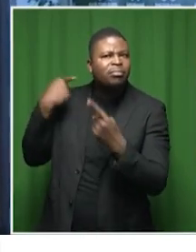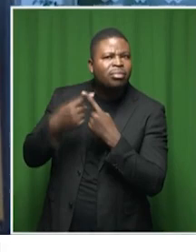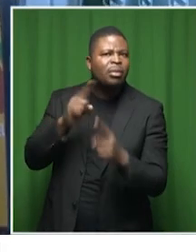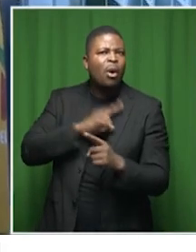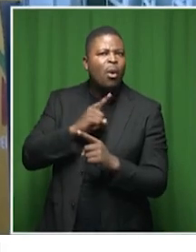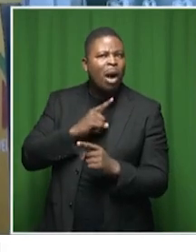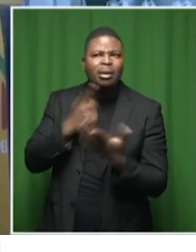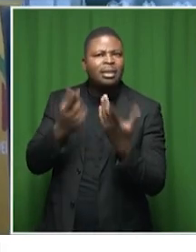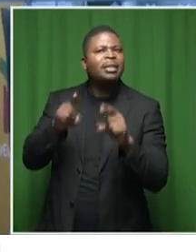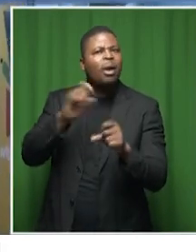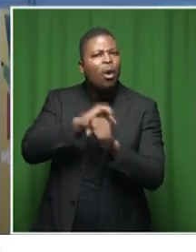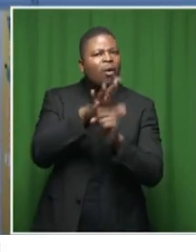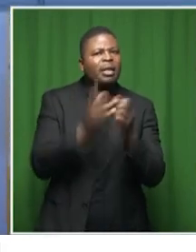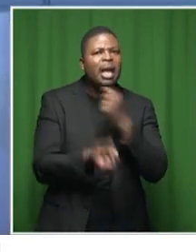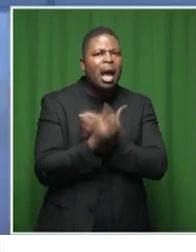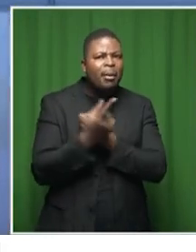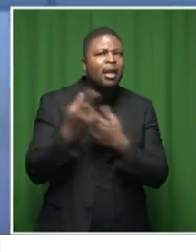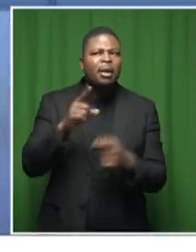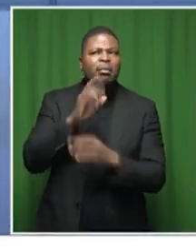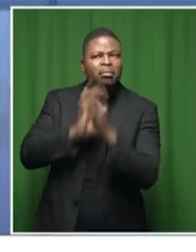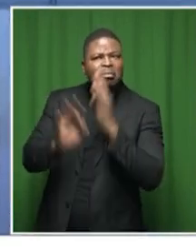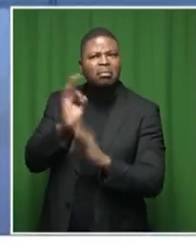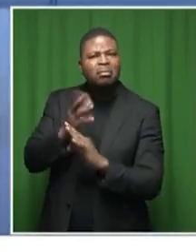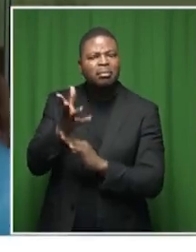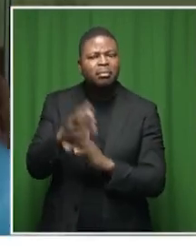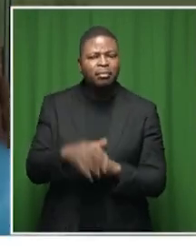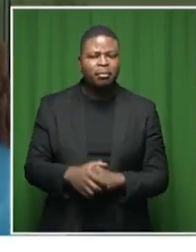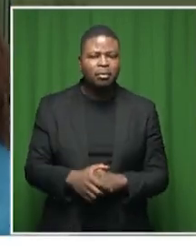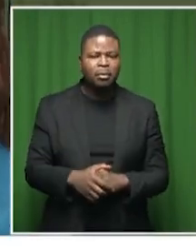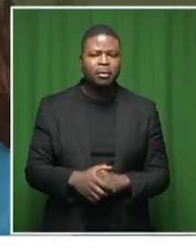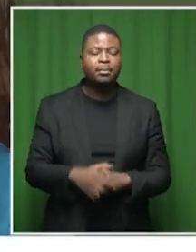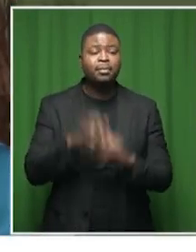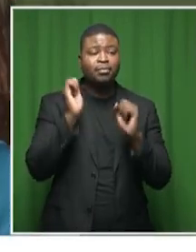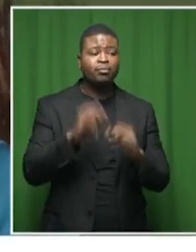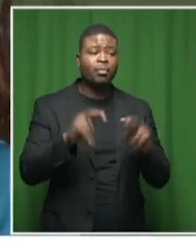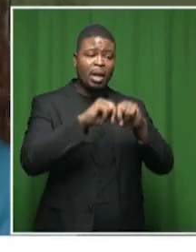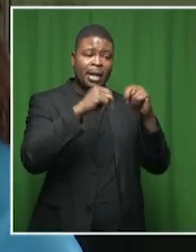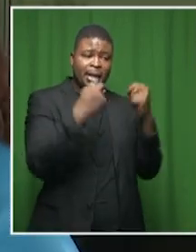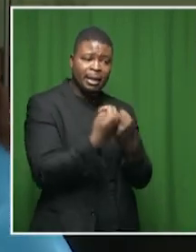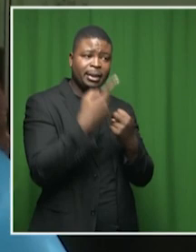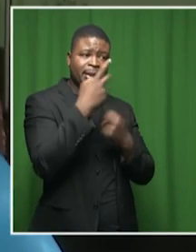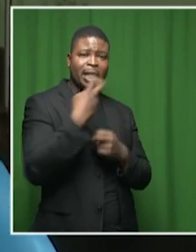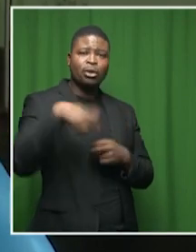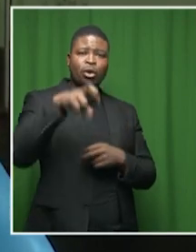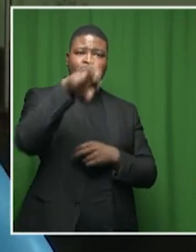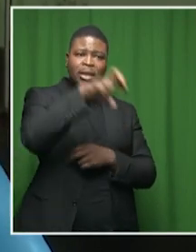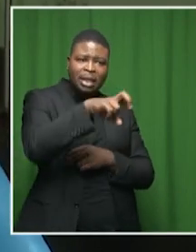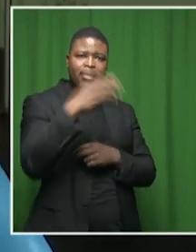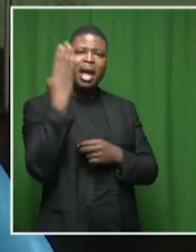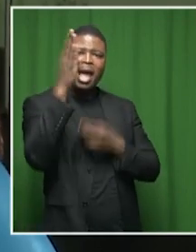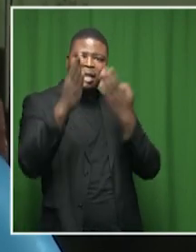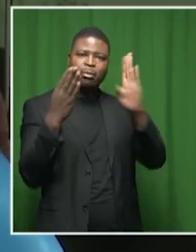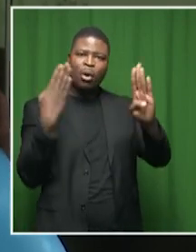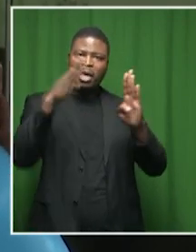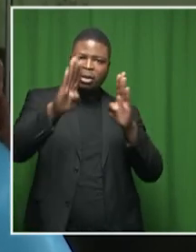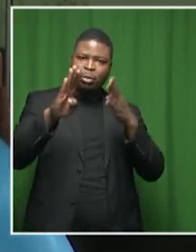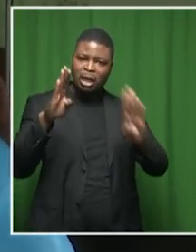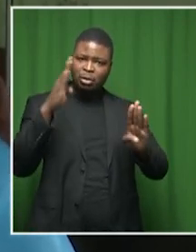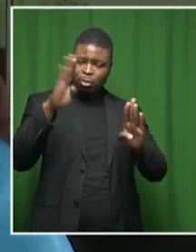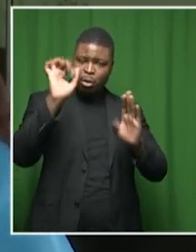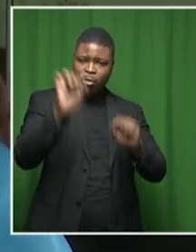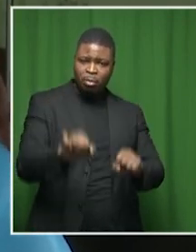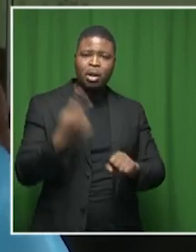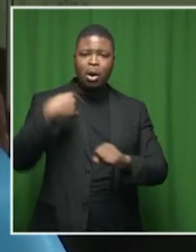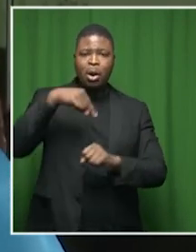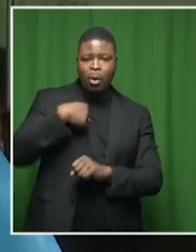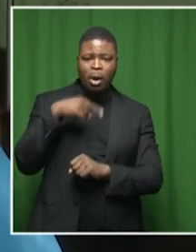due to COVID. This is a National Tourism Career Expo. And what we did is that we bidded